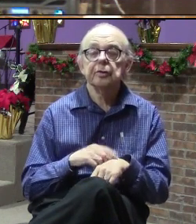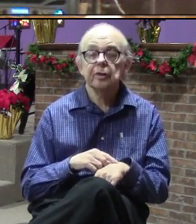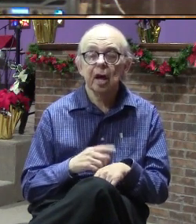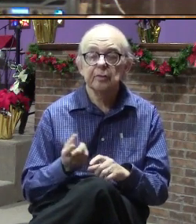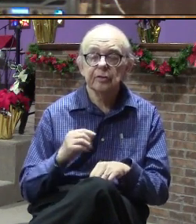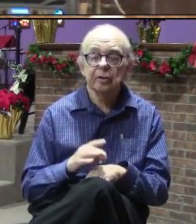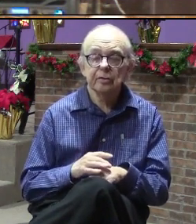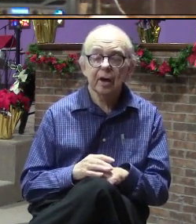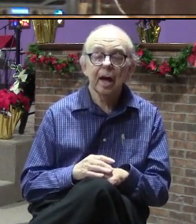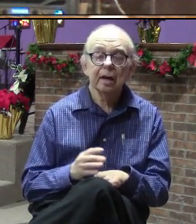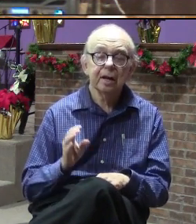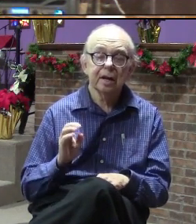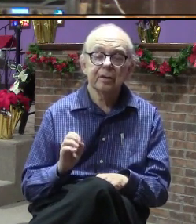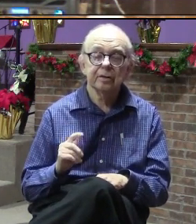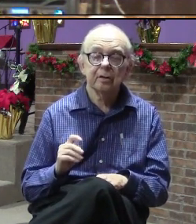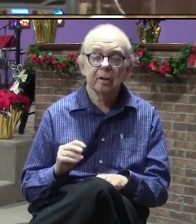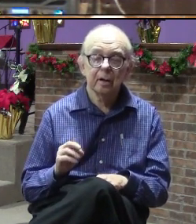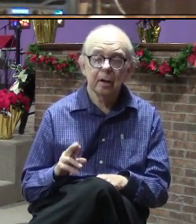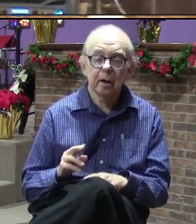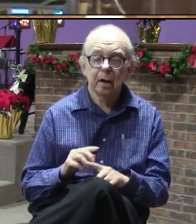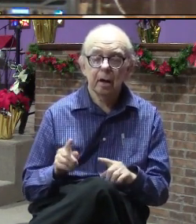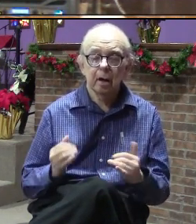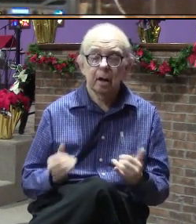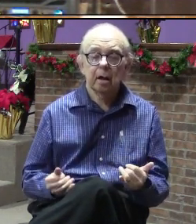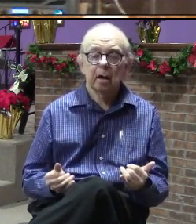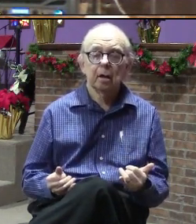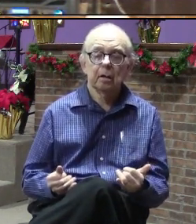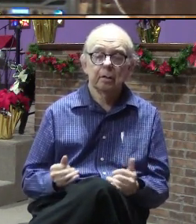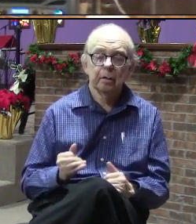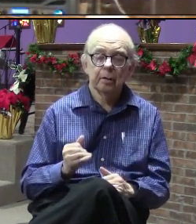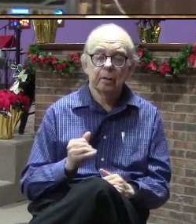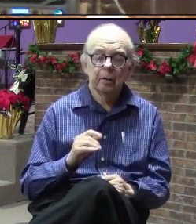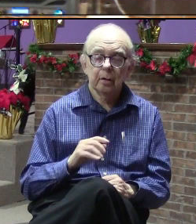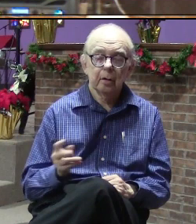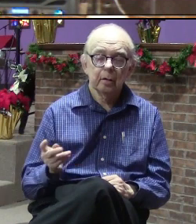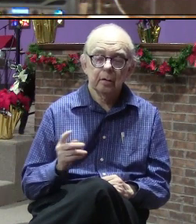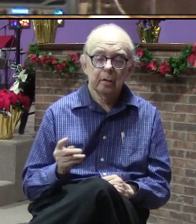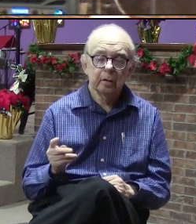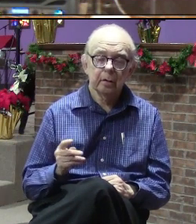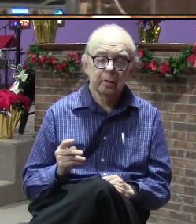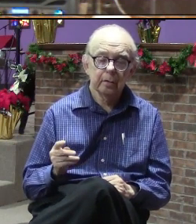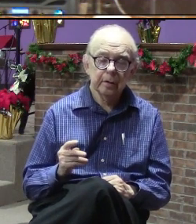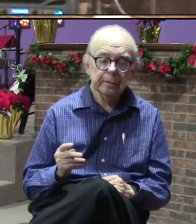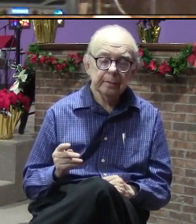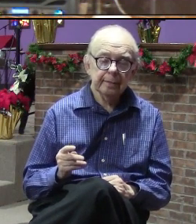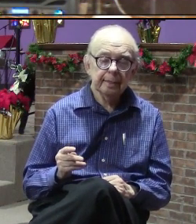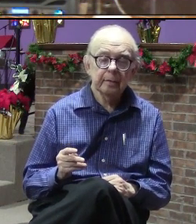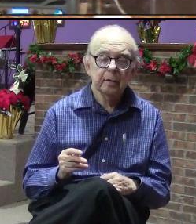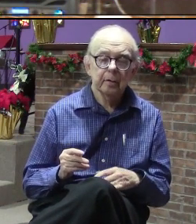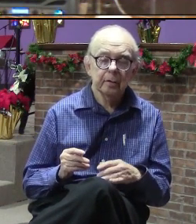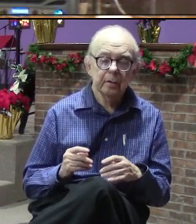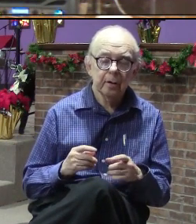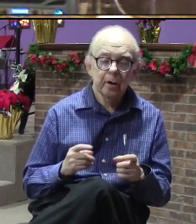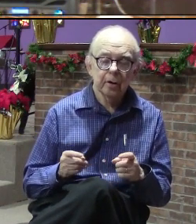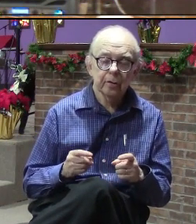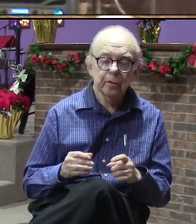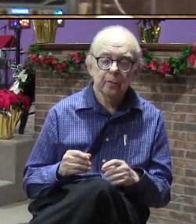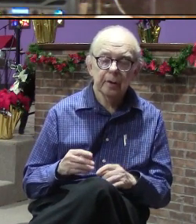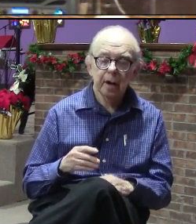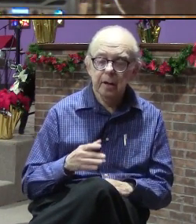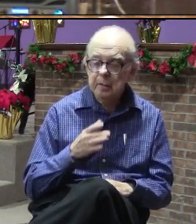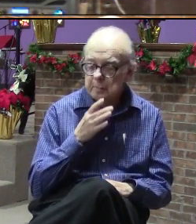and Easter. But now those two have been overshadowed by Mother's Day. Do you know that Mother's